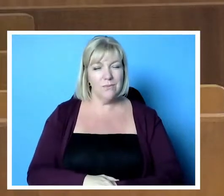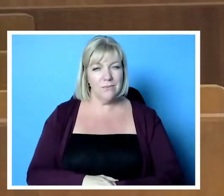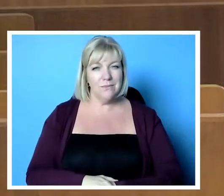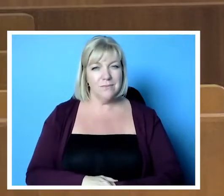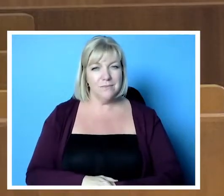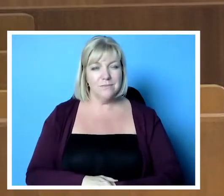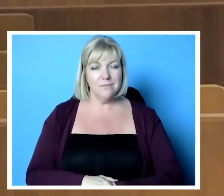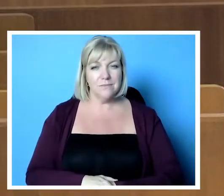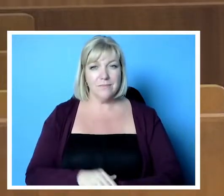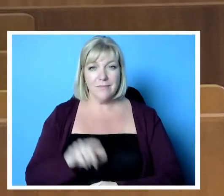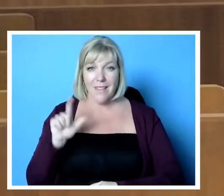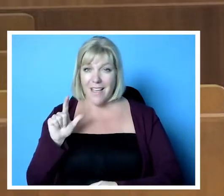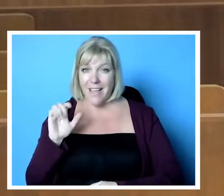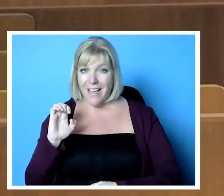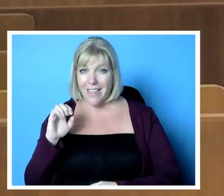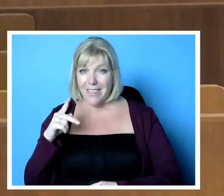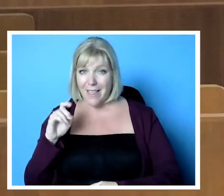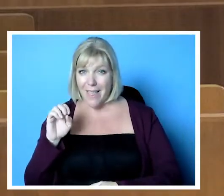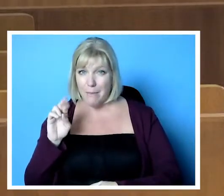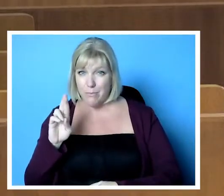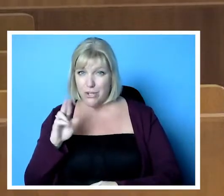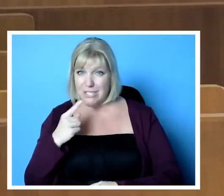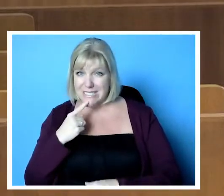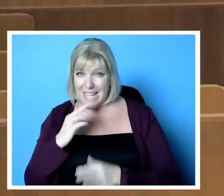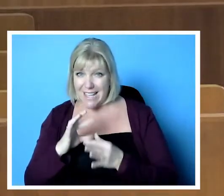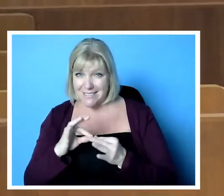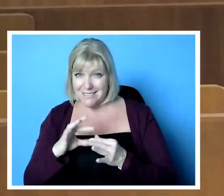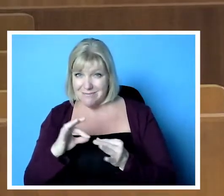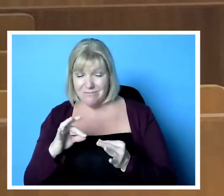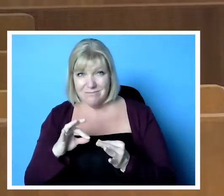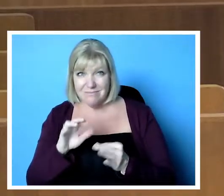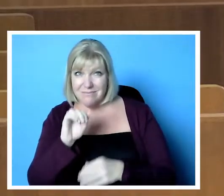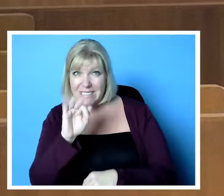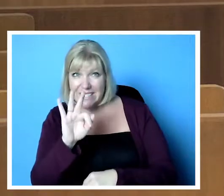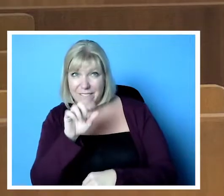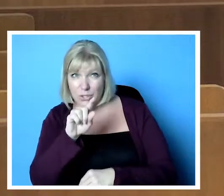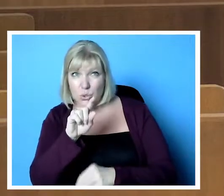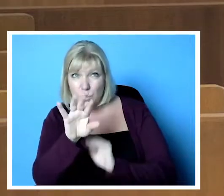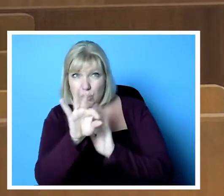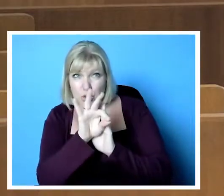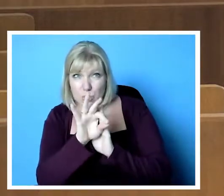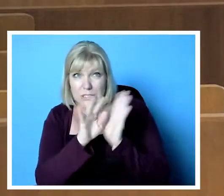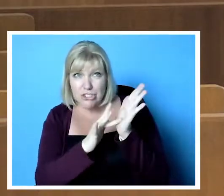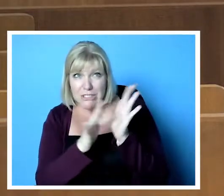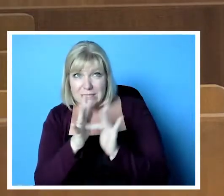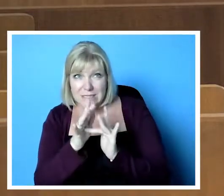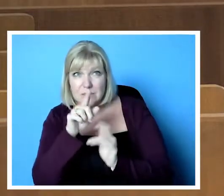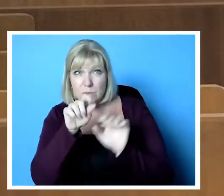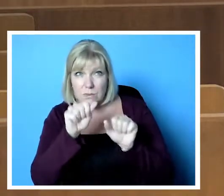The leper said, if you choose, you can make me clean.